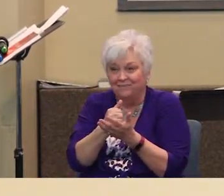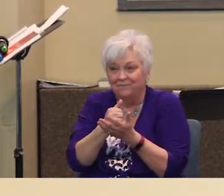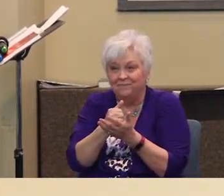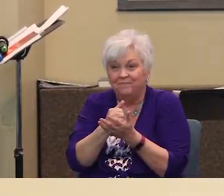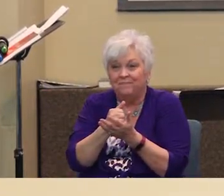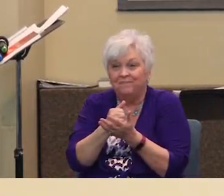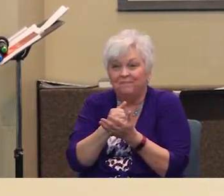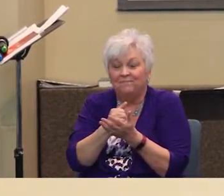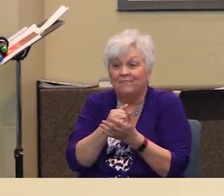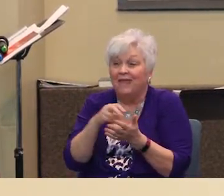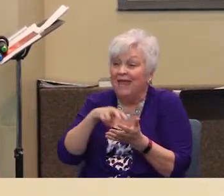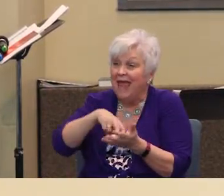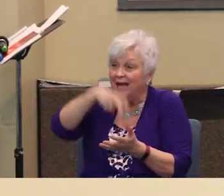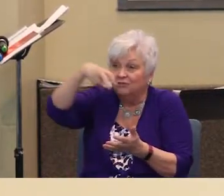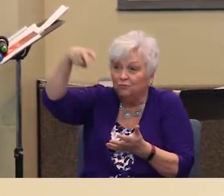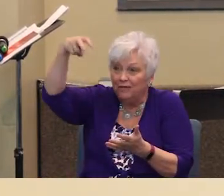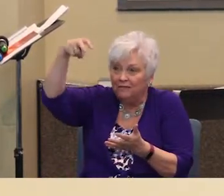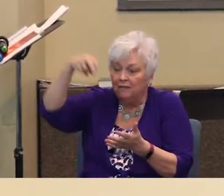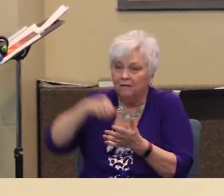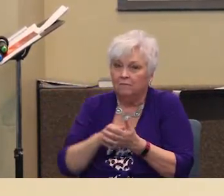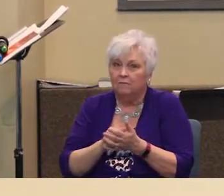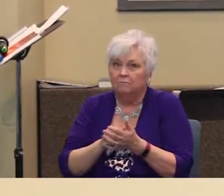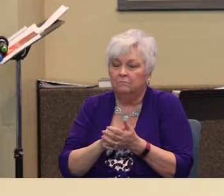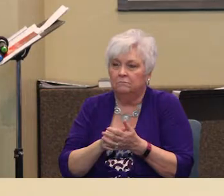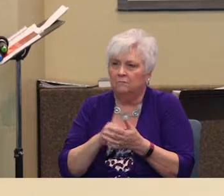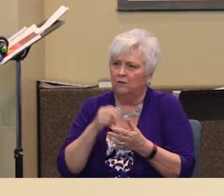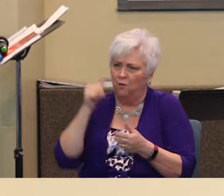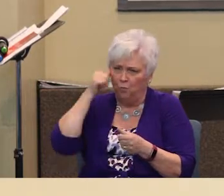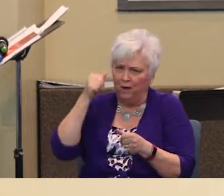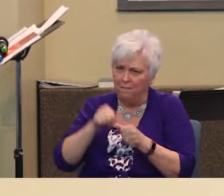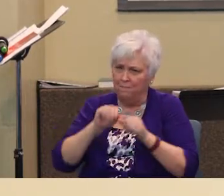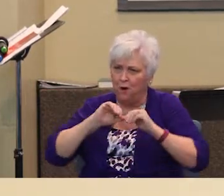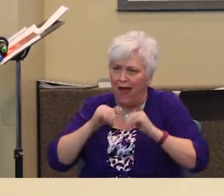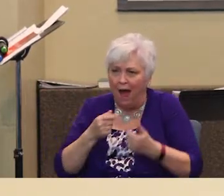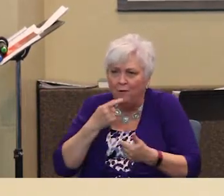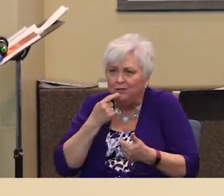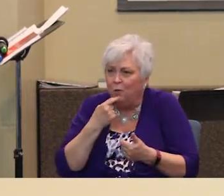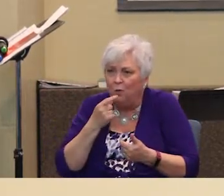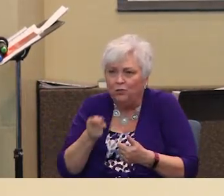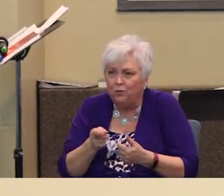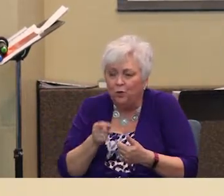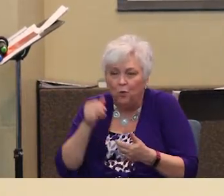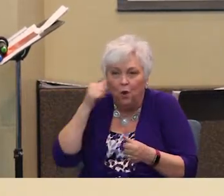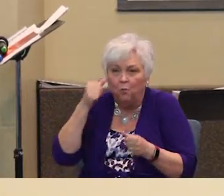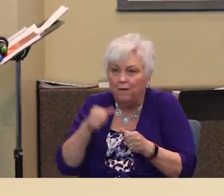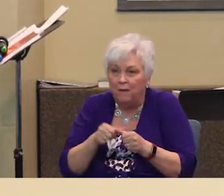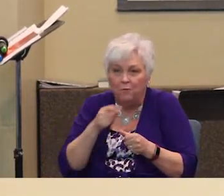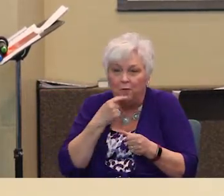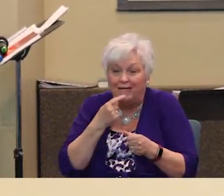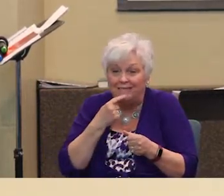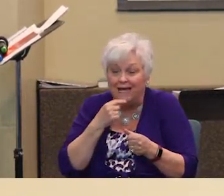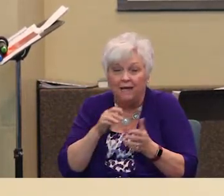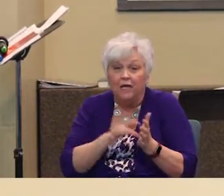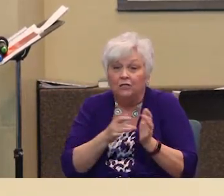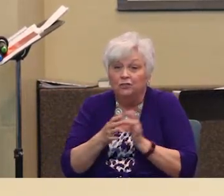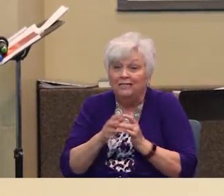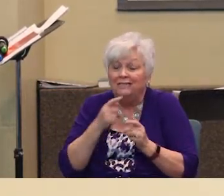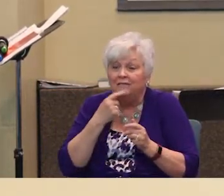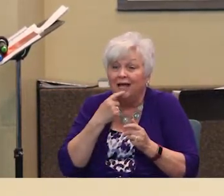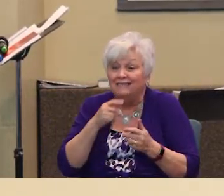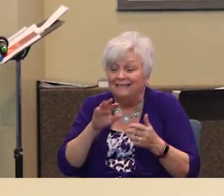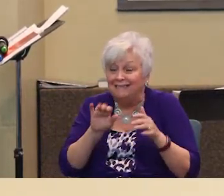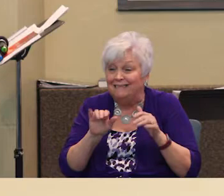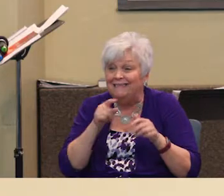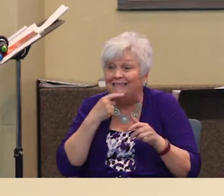He has risen. Remember how he told you? Remember what he said? You know, Jesus never said he was going to die and stay